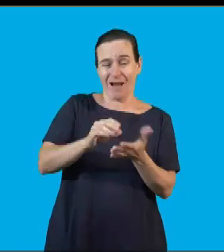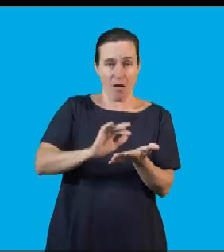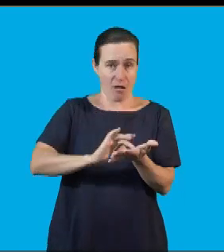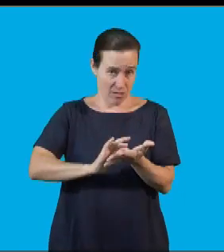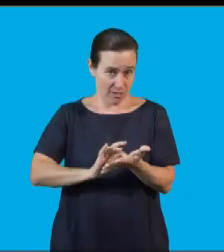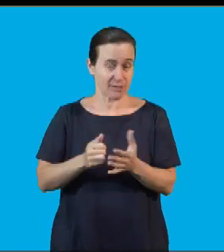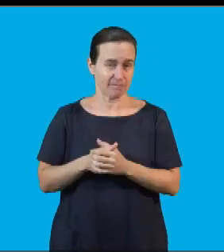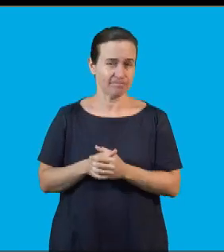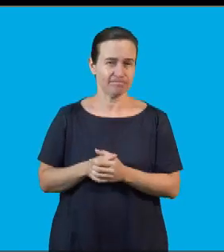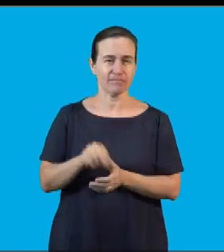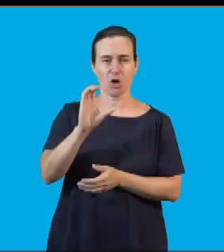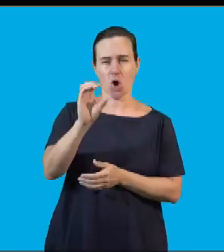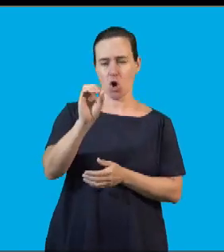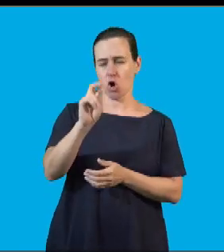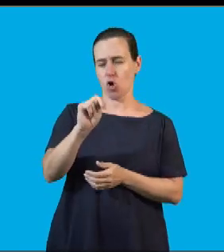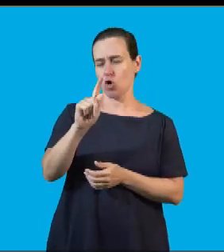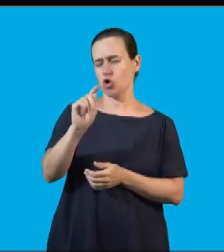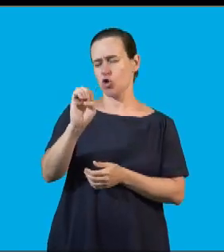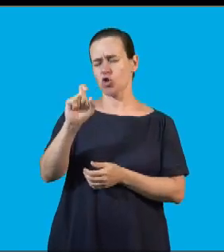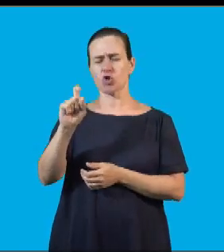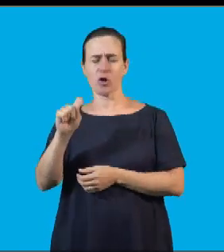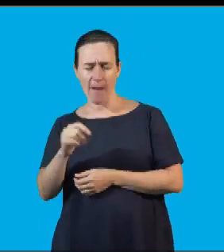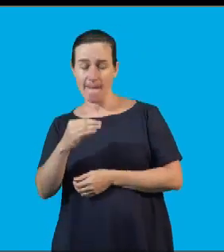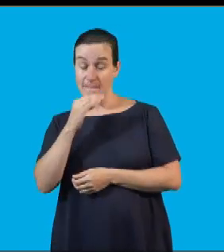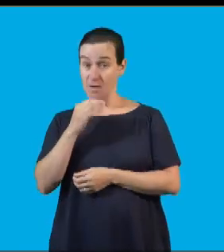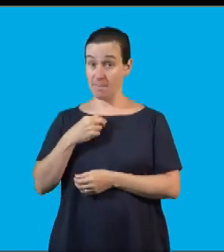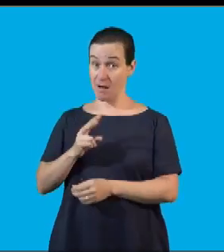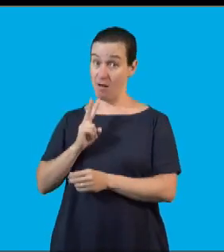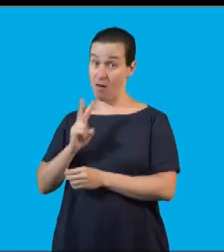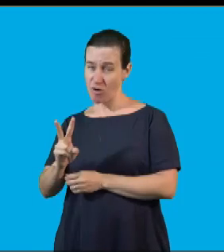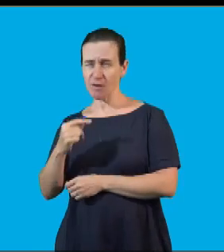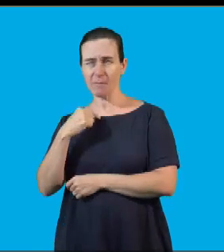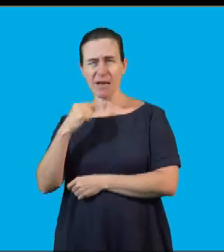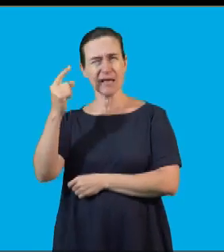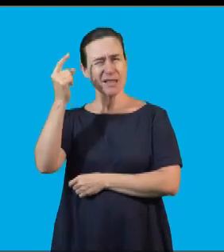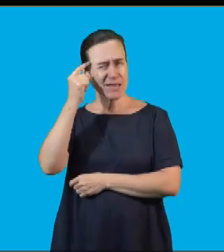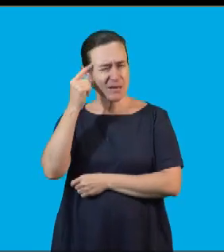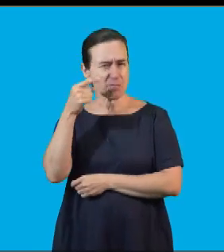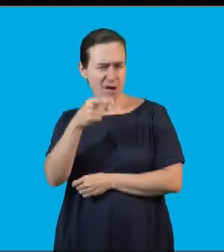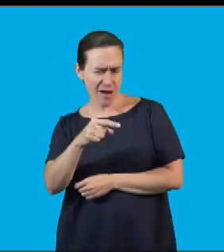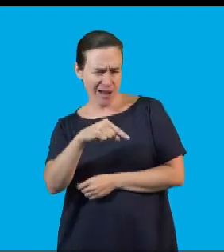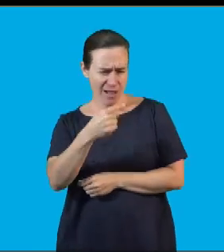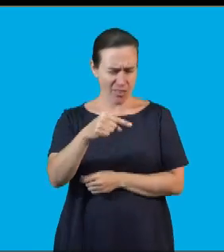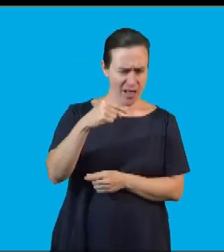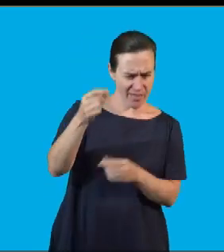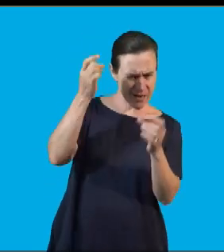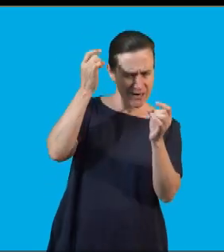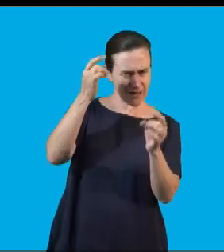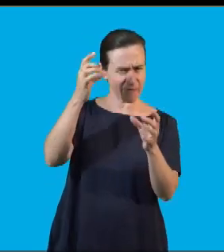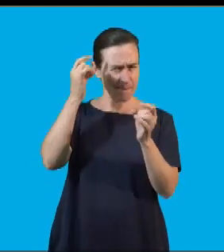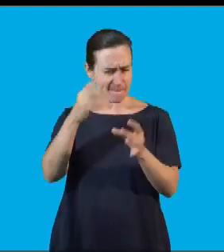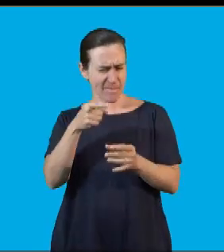familiar with is in context. This is where you provide a response that considers the surrounding text and information